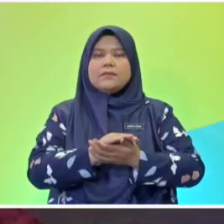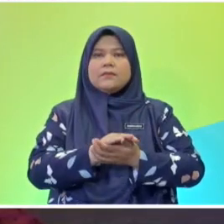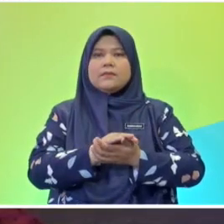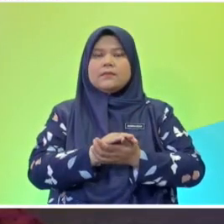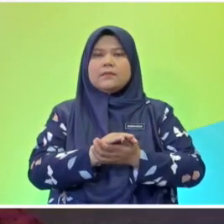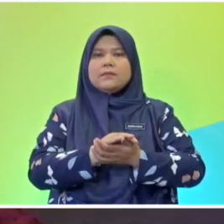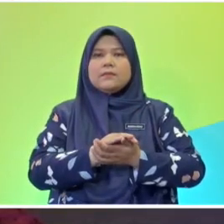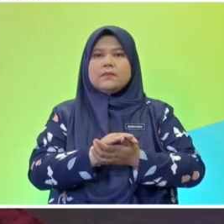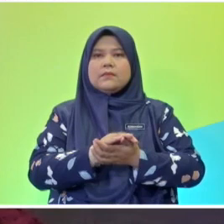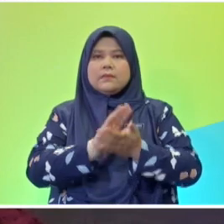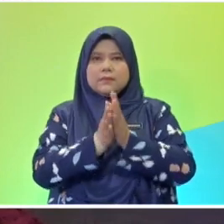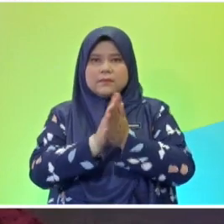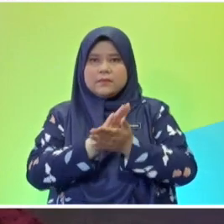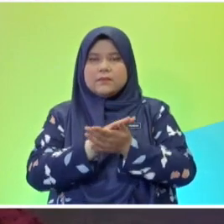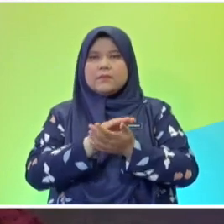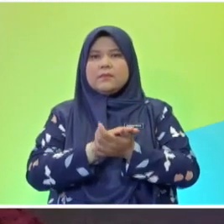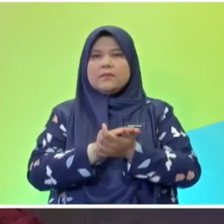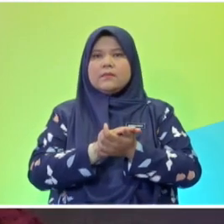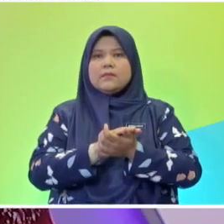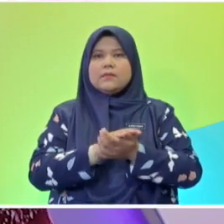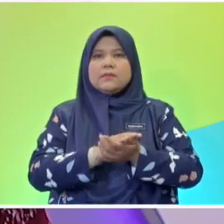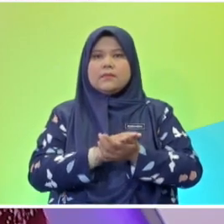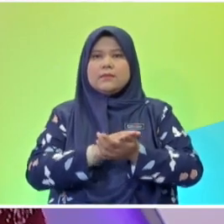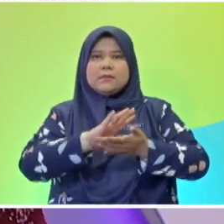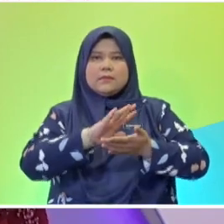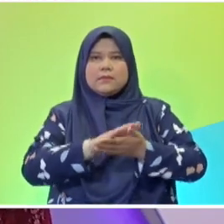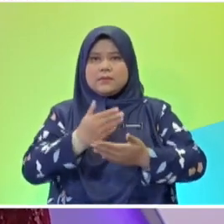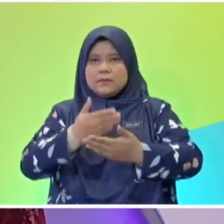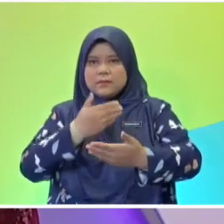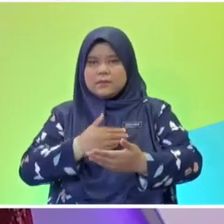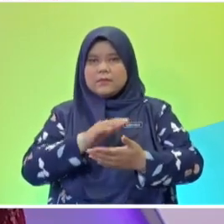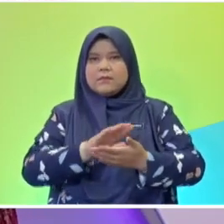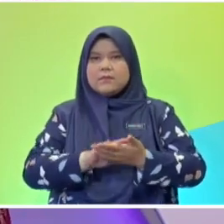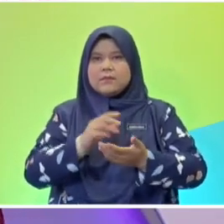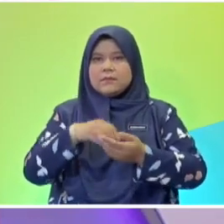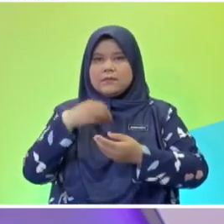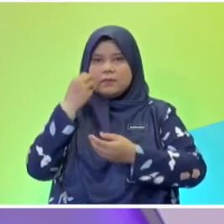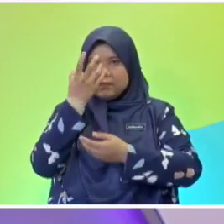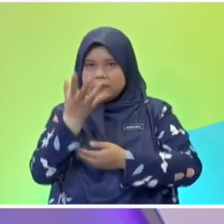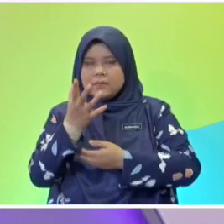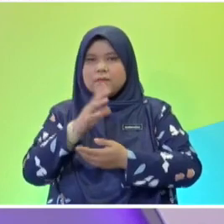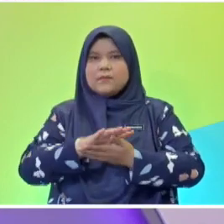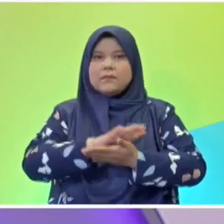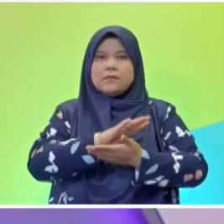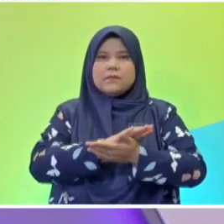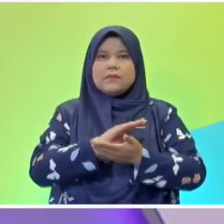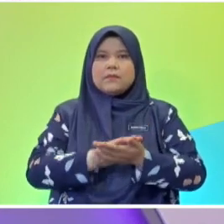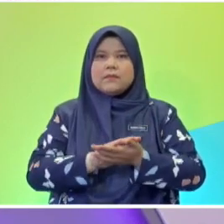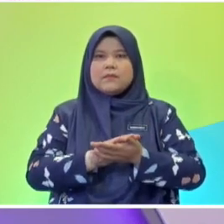Okay, so what the paper, before I explain further about the paper, I would like